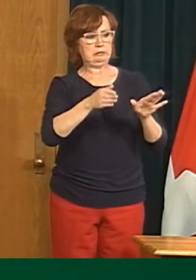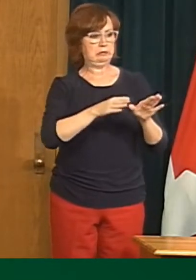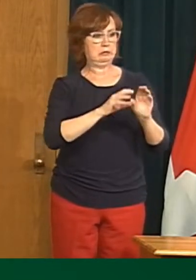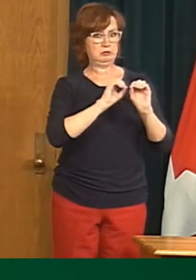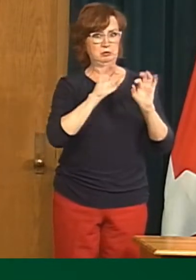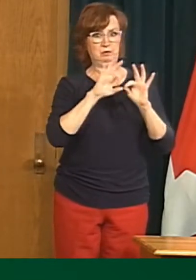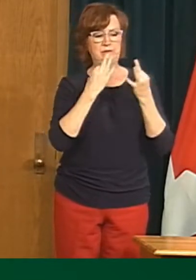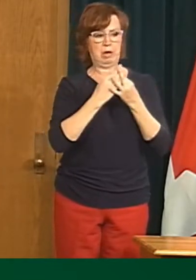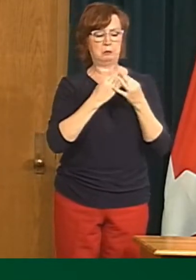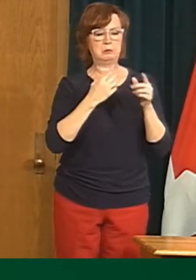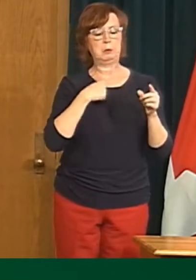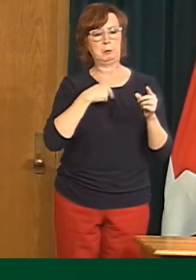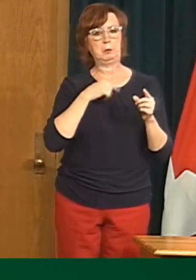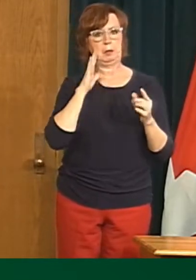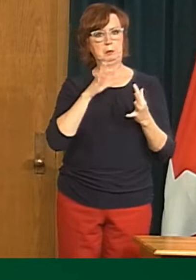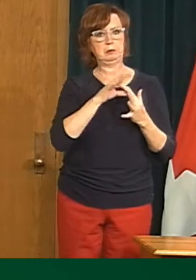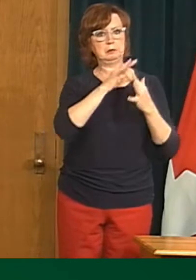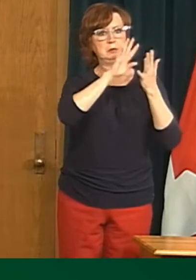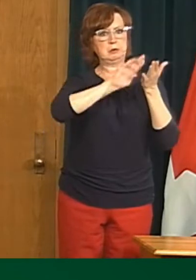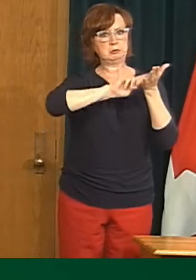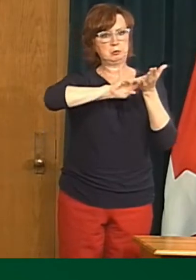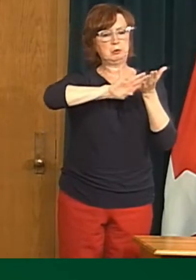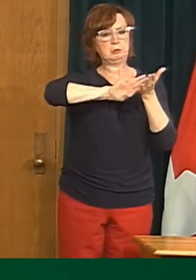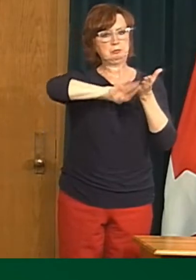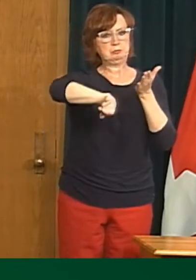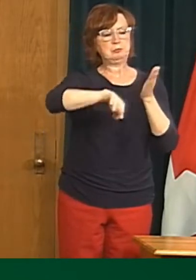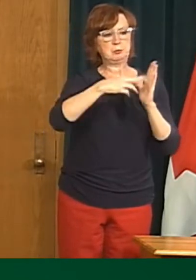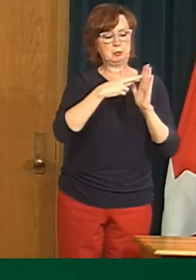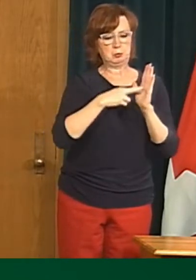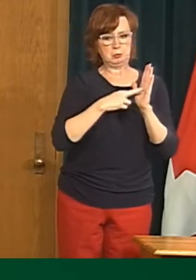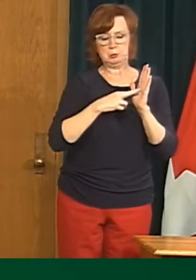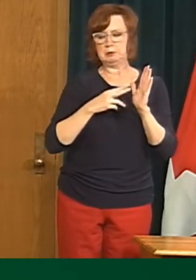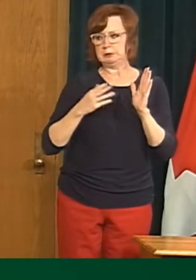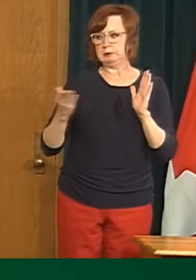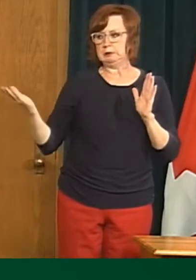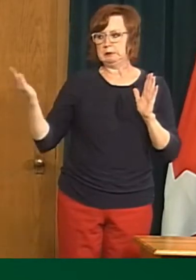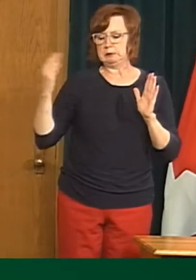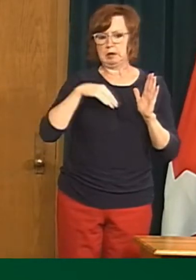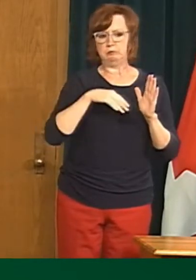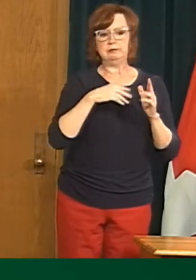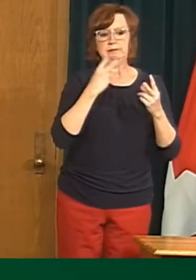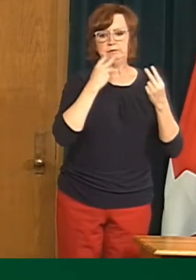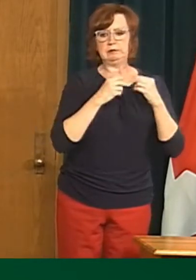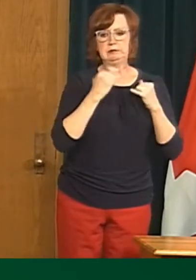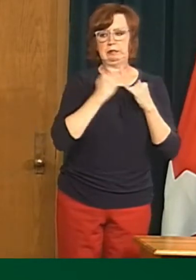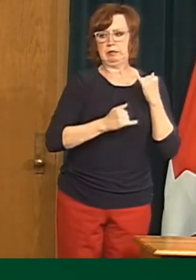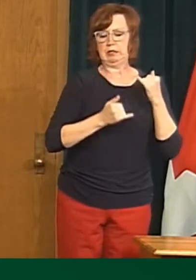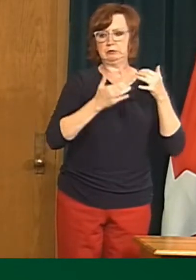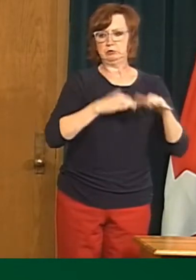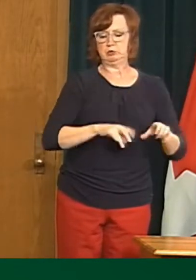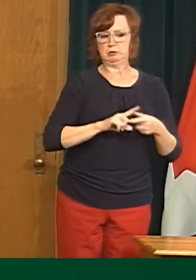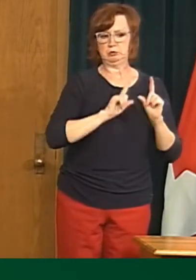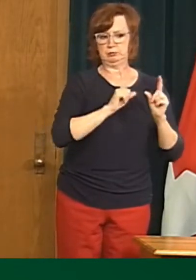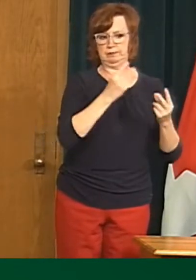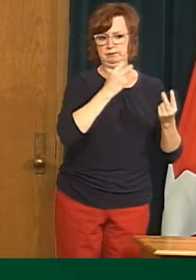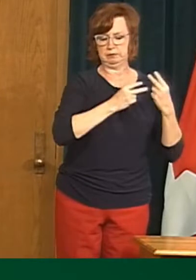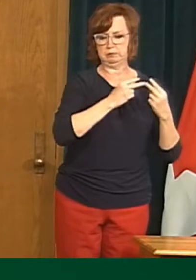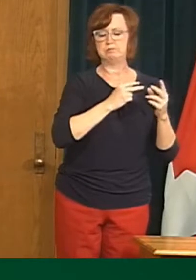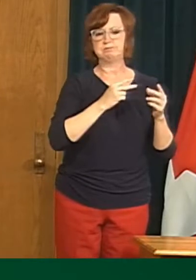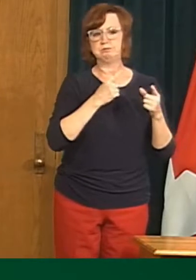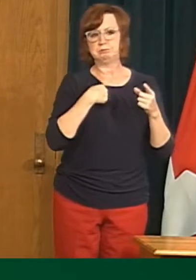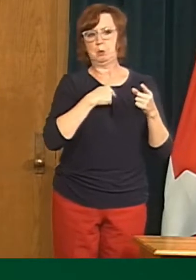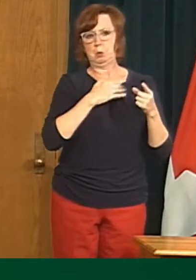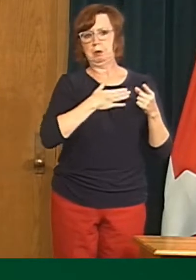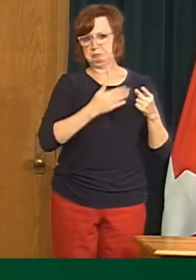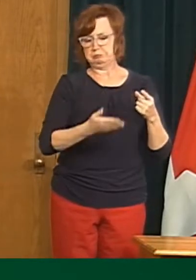facilities, especially where frankly, seniors are lonely and it's very difficult for them, and we don't want to have them in that situation any